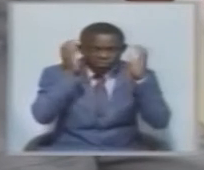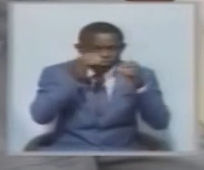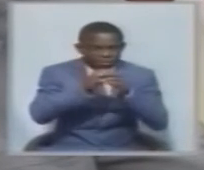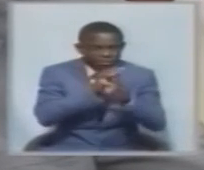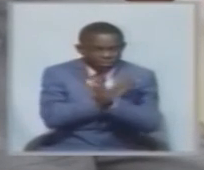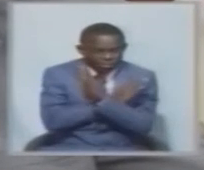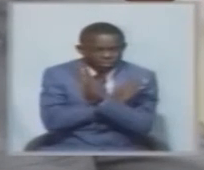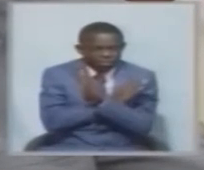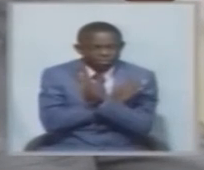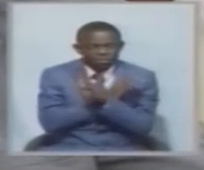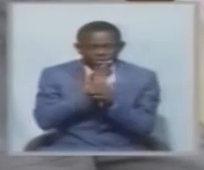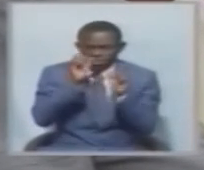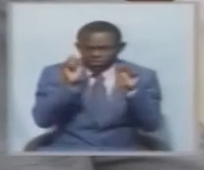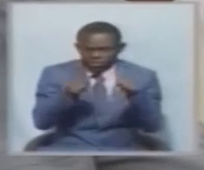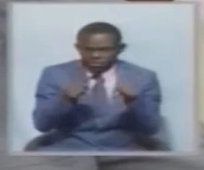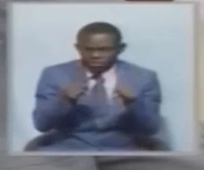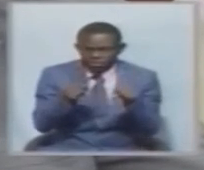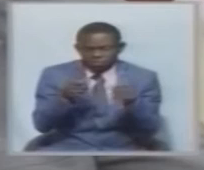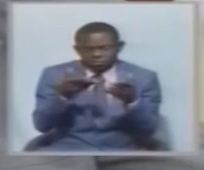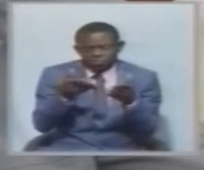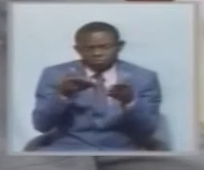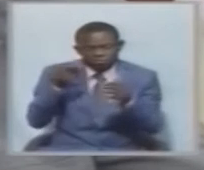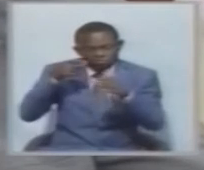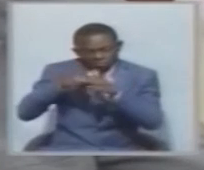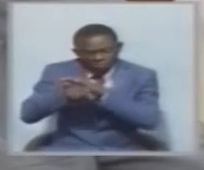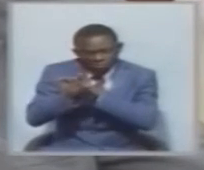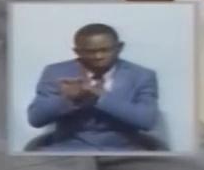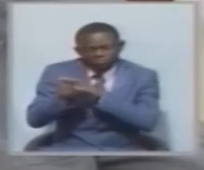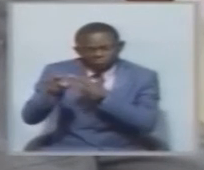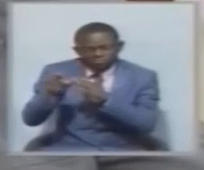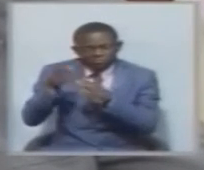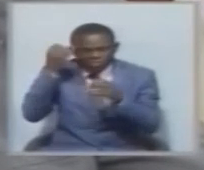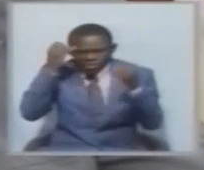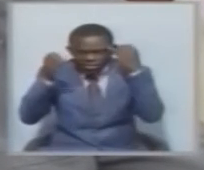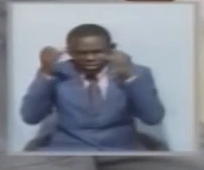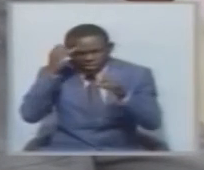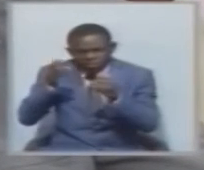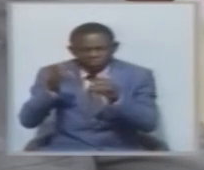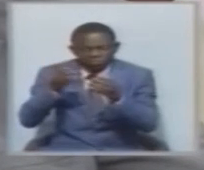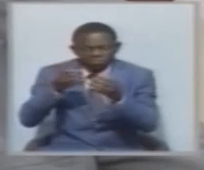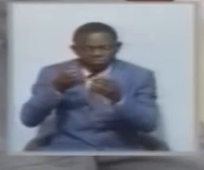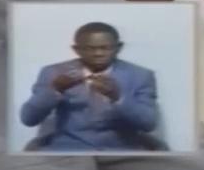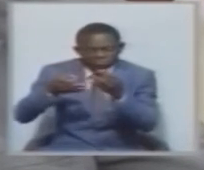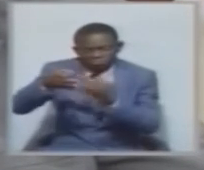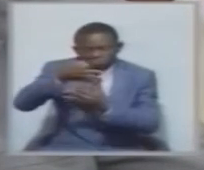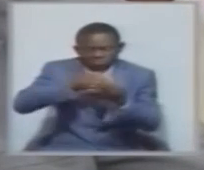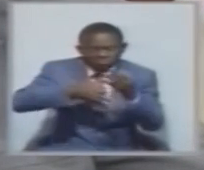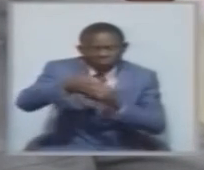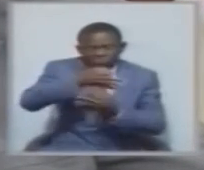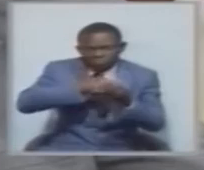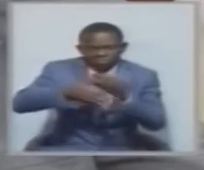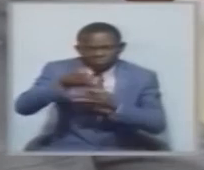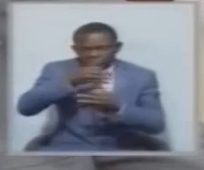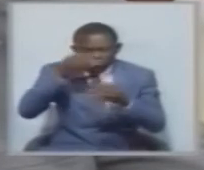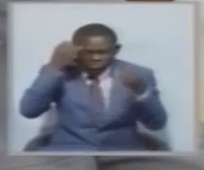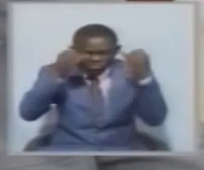are able to exchange ideas and see how best they can, come up with